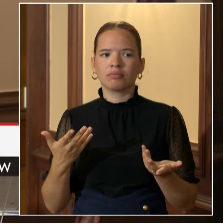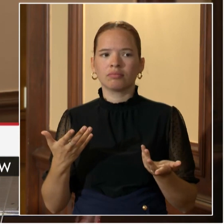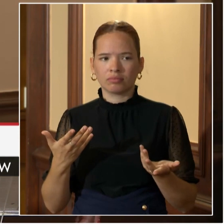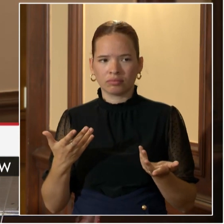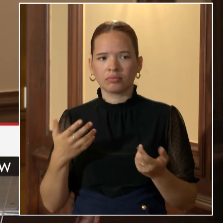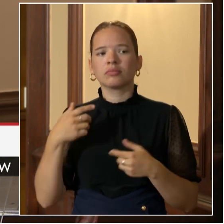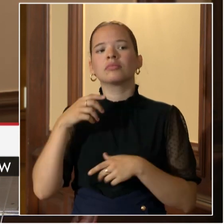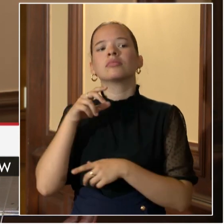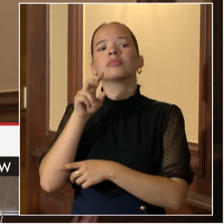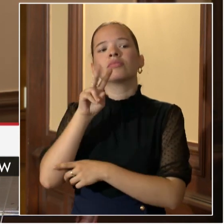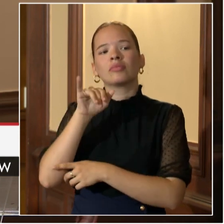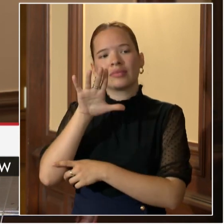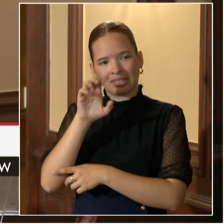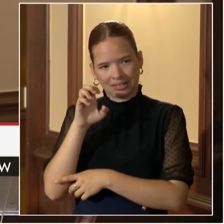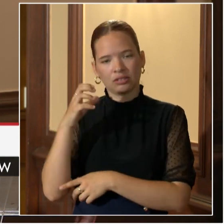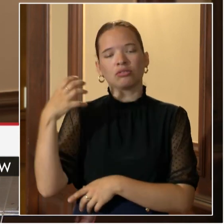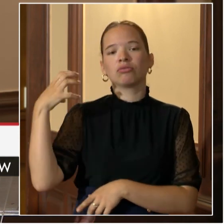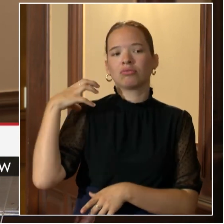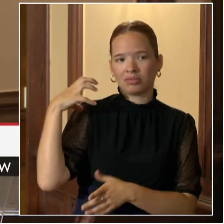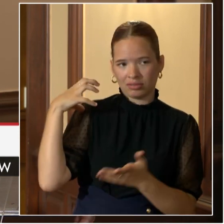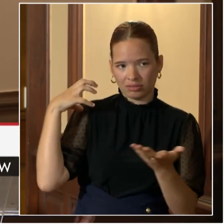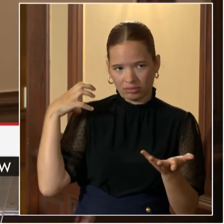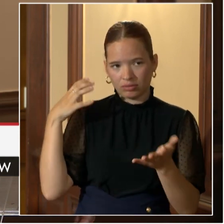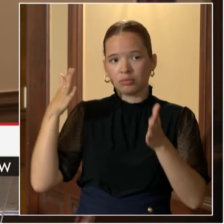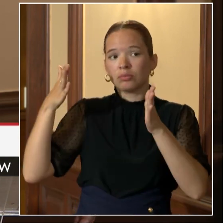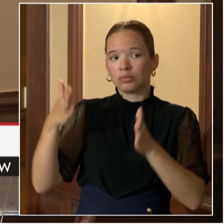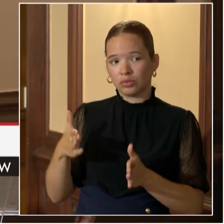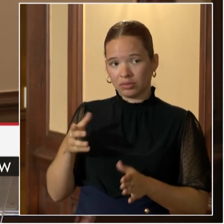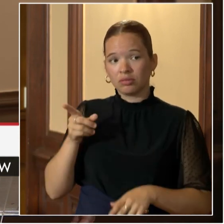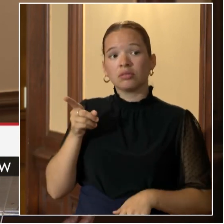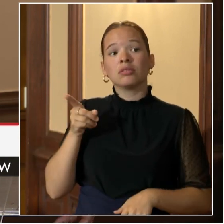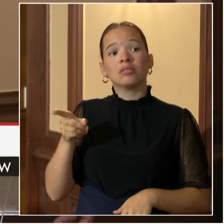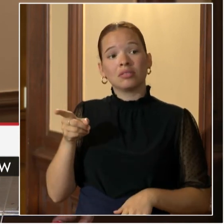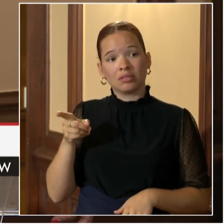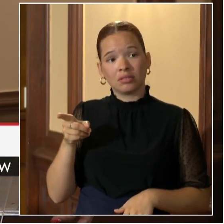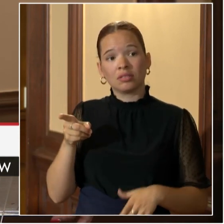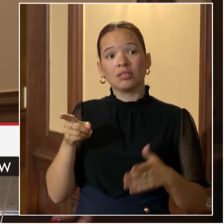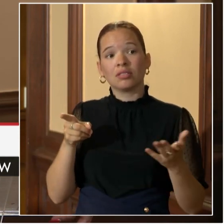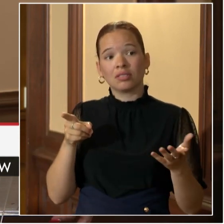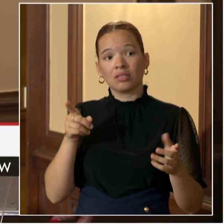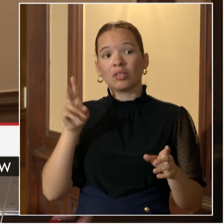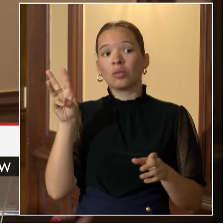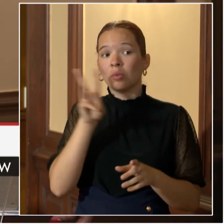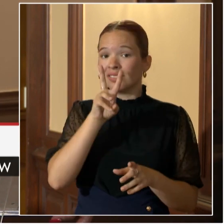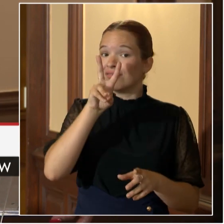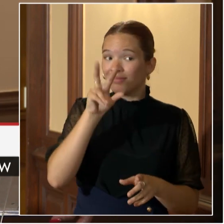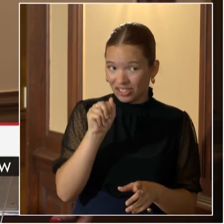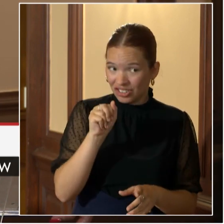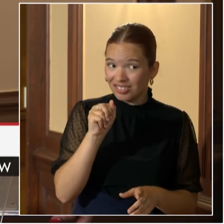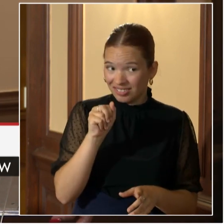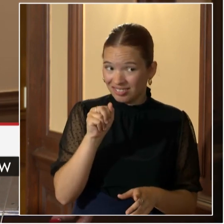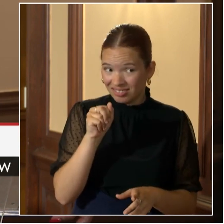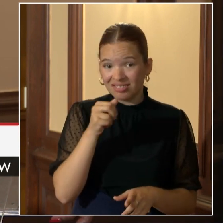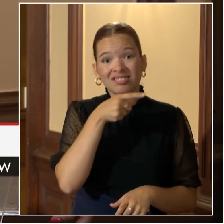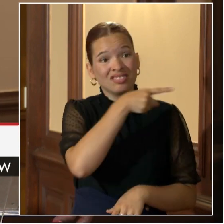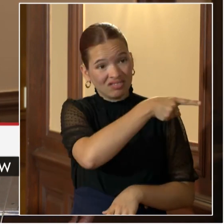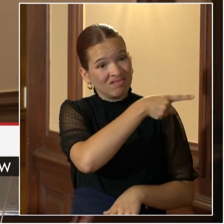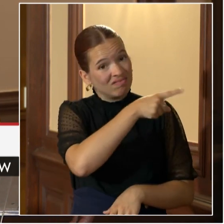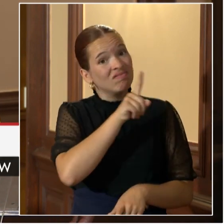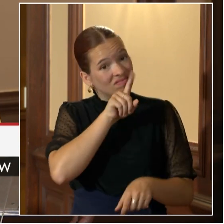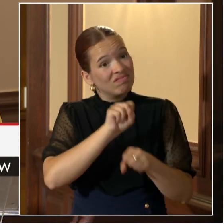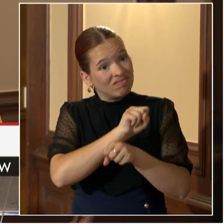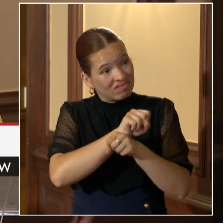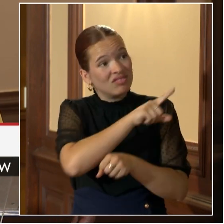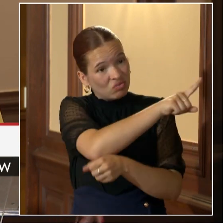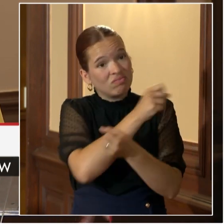We have had advertising at 30 universities across West Virginia and Arizona. We